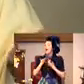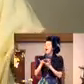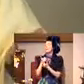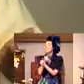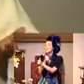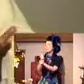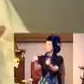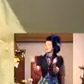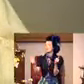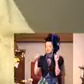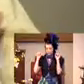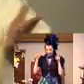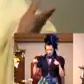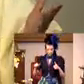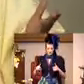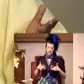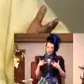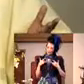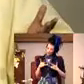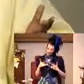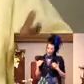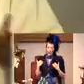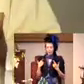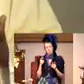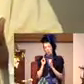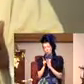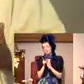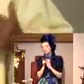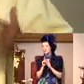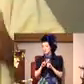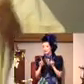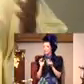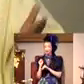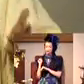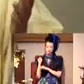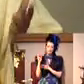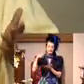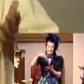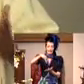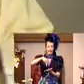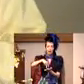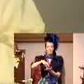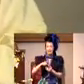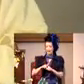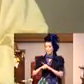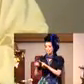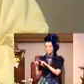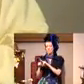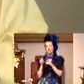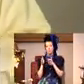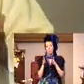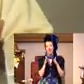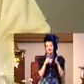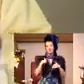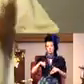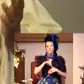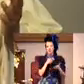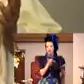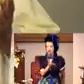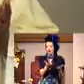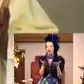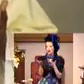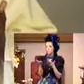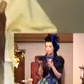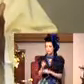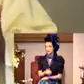Yes, they have their down moments, but they get up. They get up. And so in the many ways in which we all offer, as Maya says,